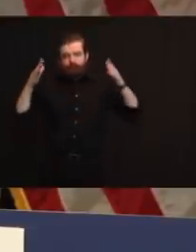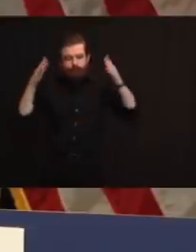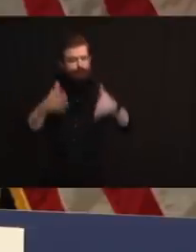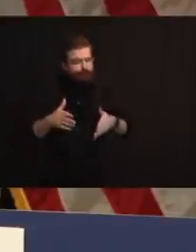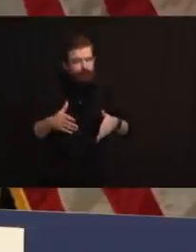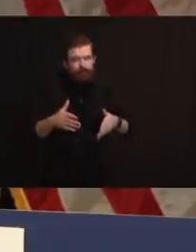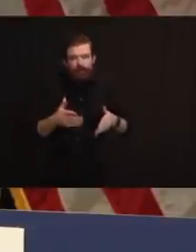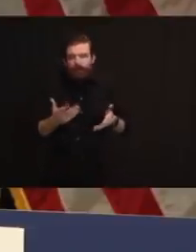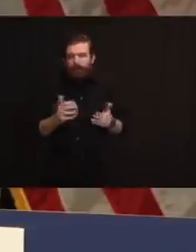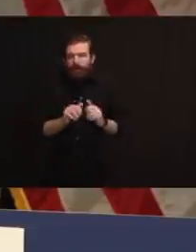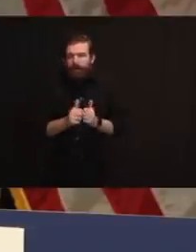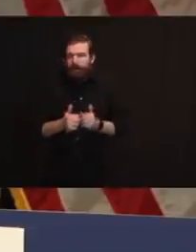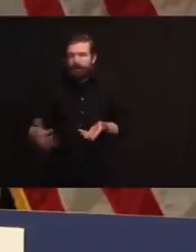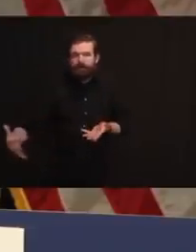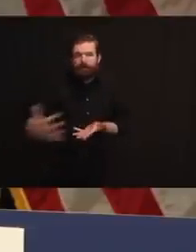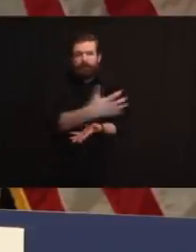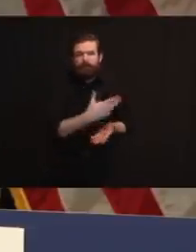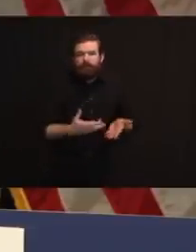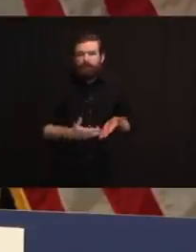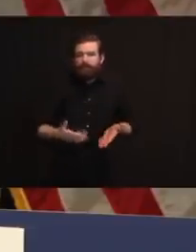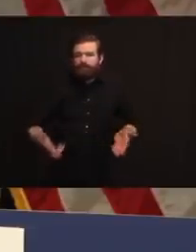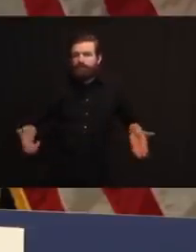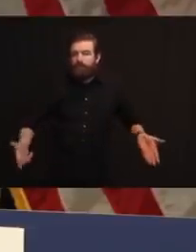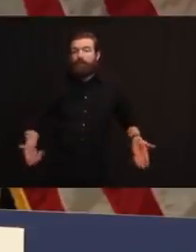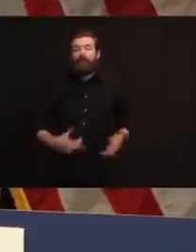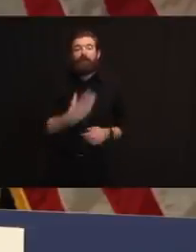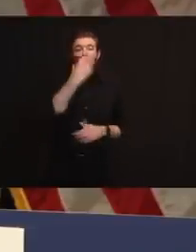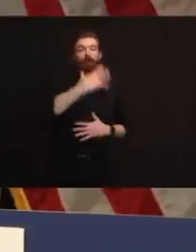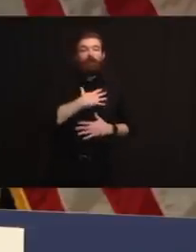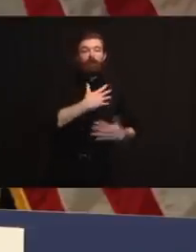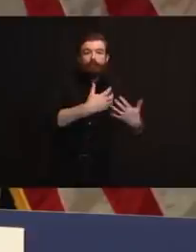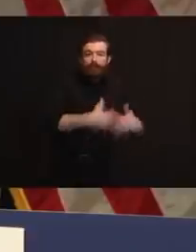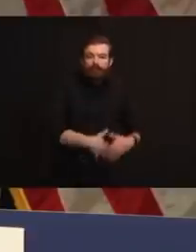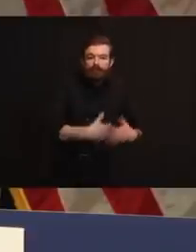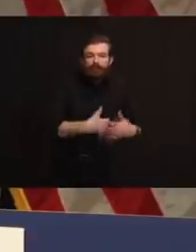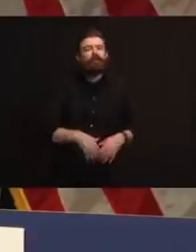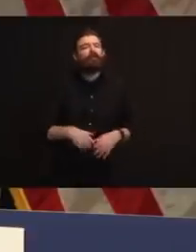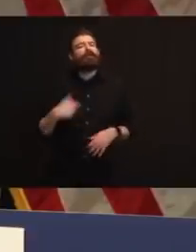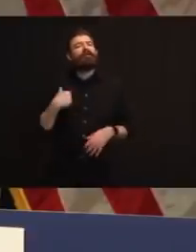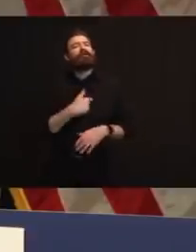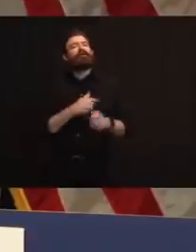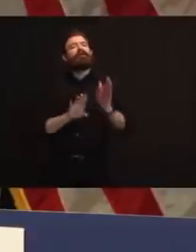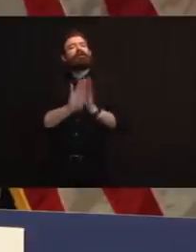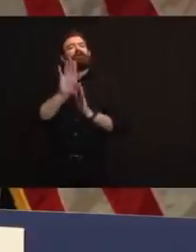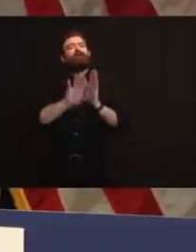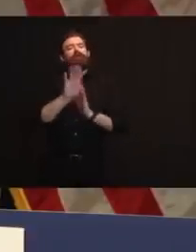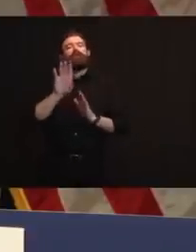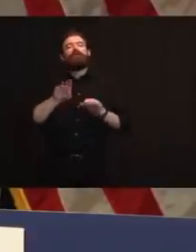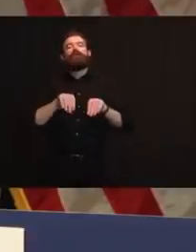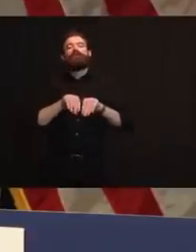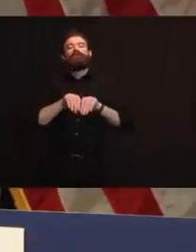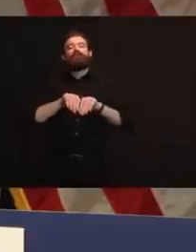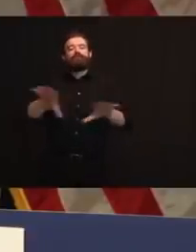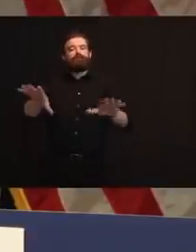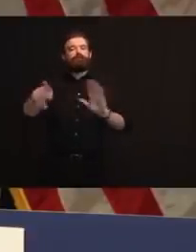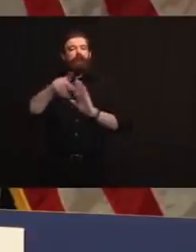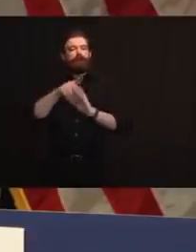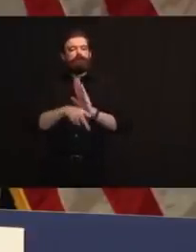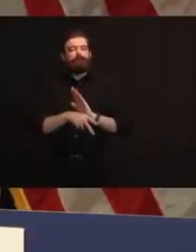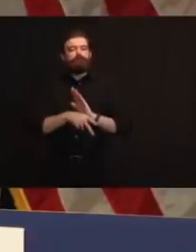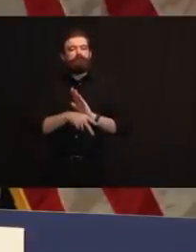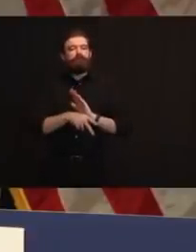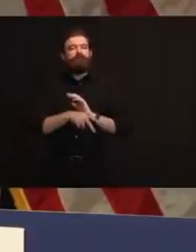particular ventilators. And we developed an allocation policy that was equitable and